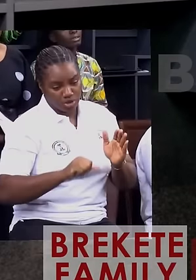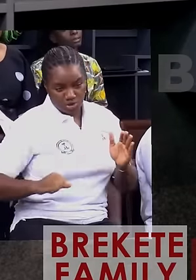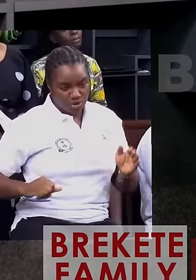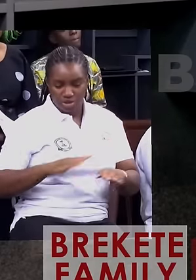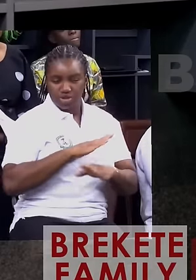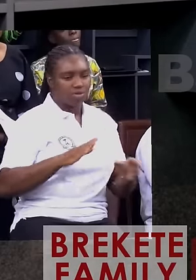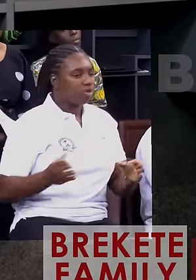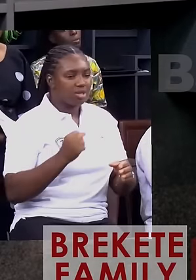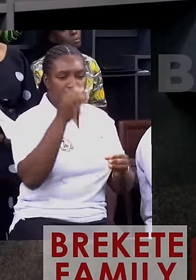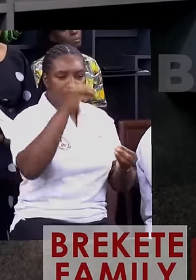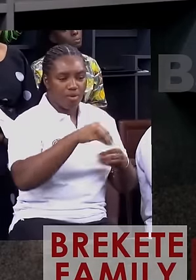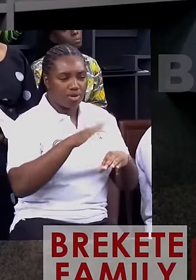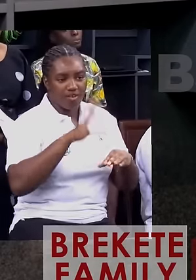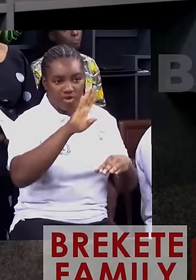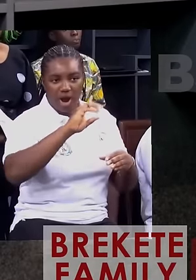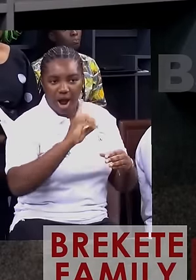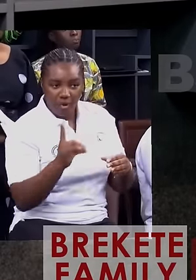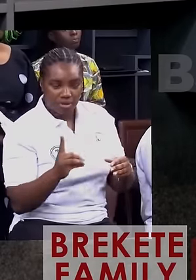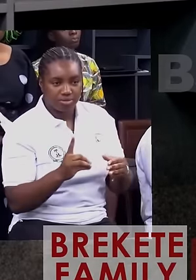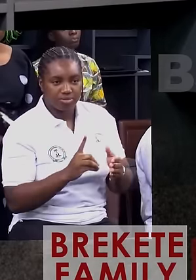recipient surgery. And then after